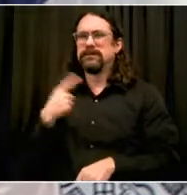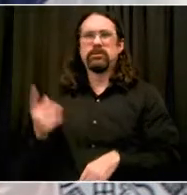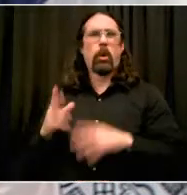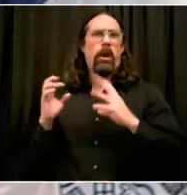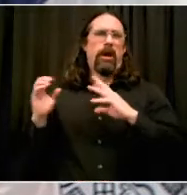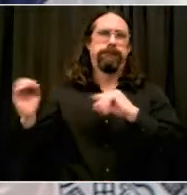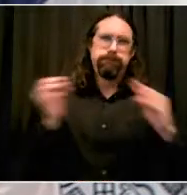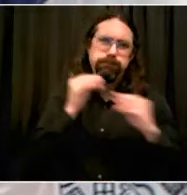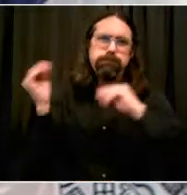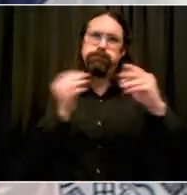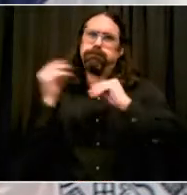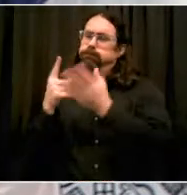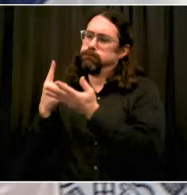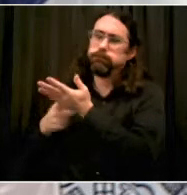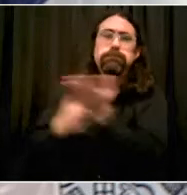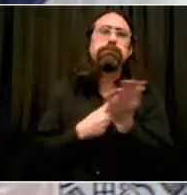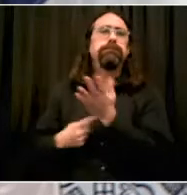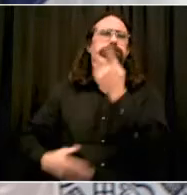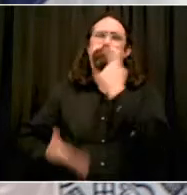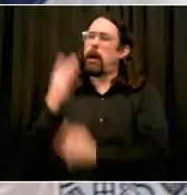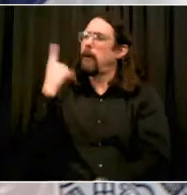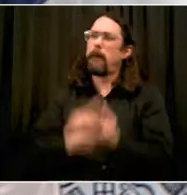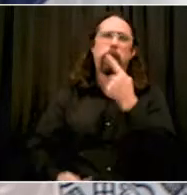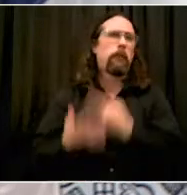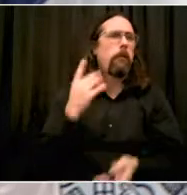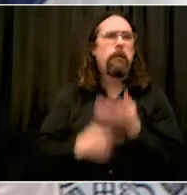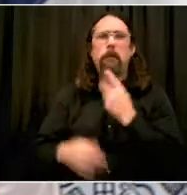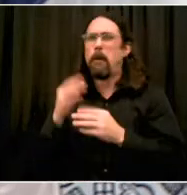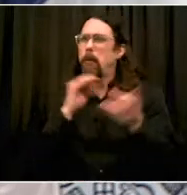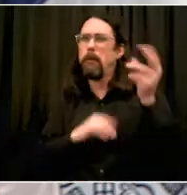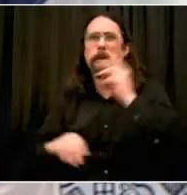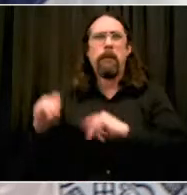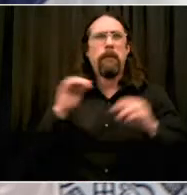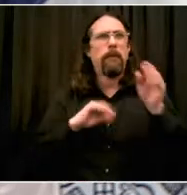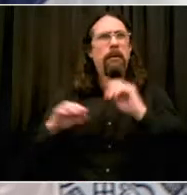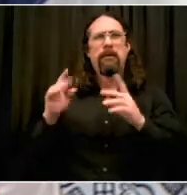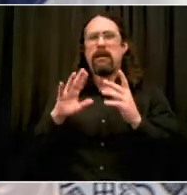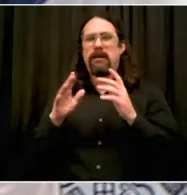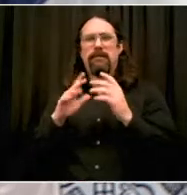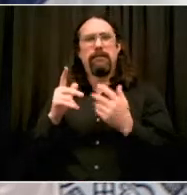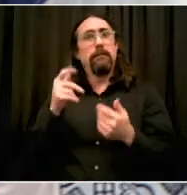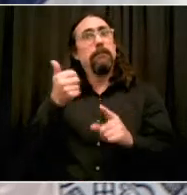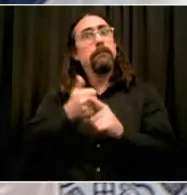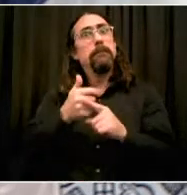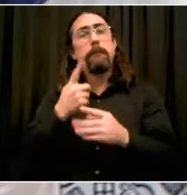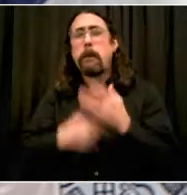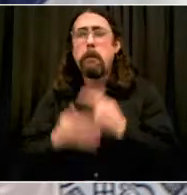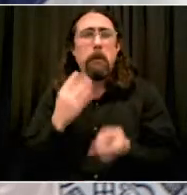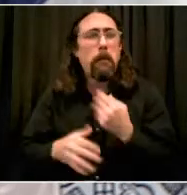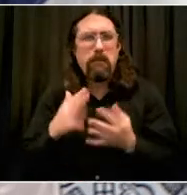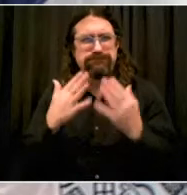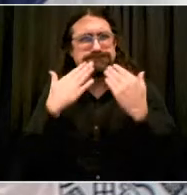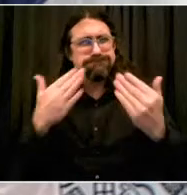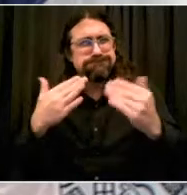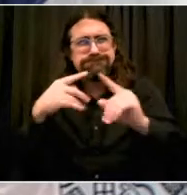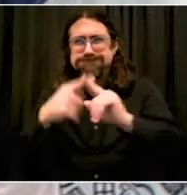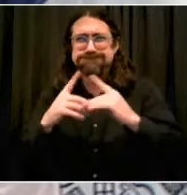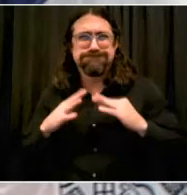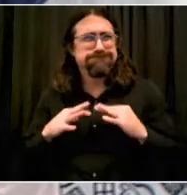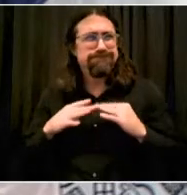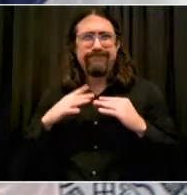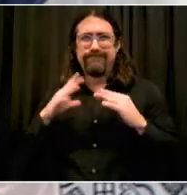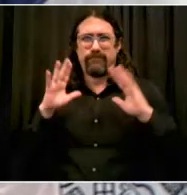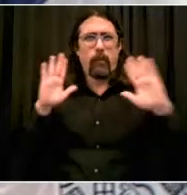parents themselves or aunts or uncles or grandparents or whatever it may be, and cherish